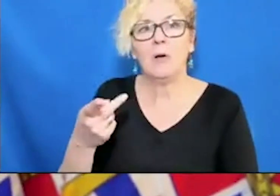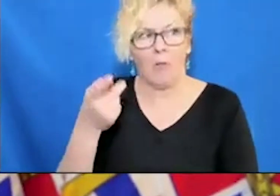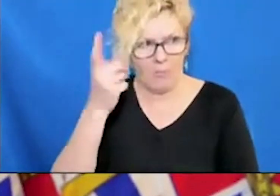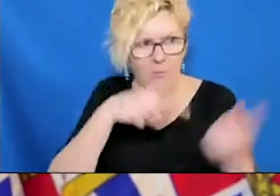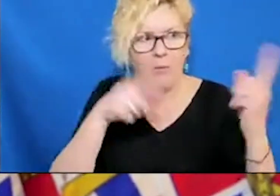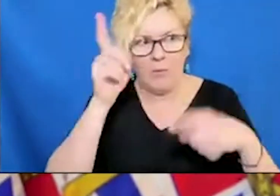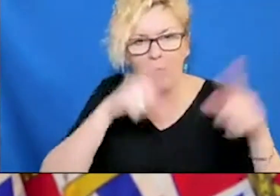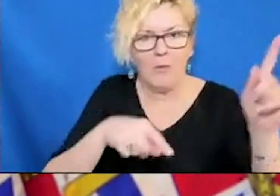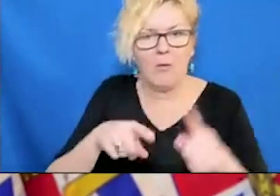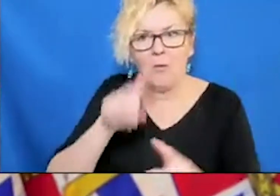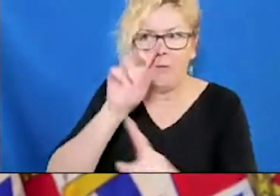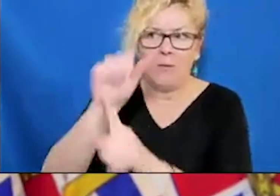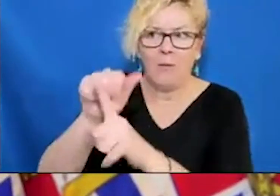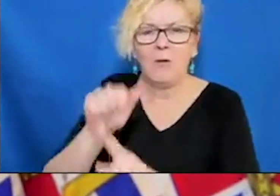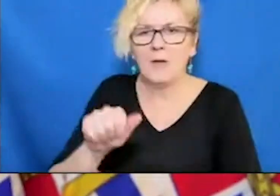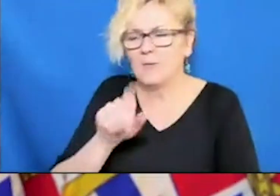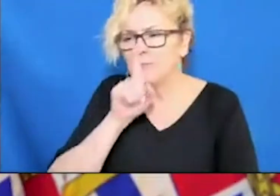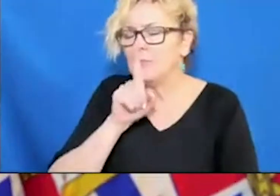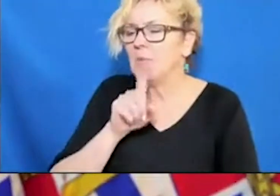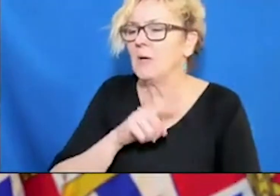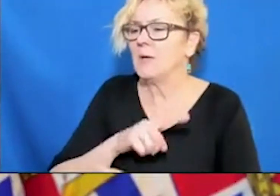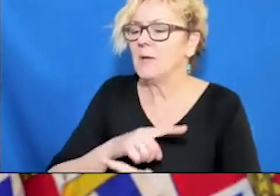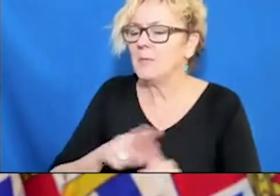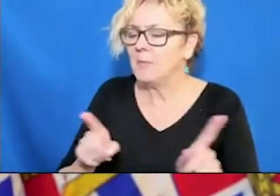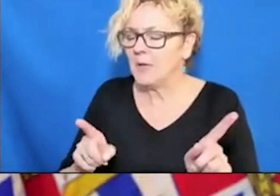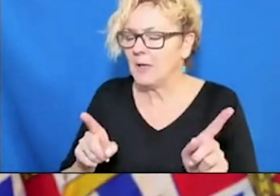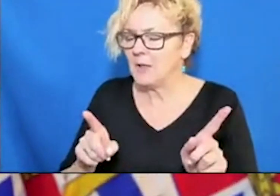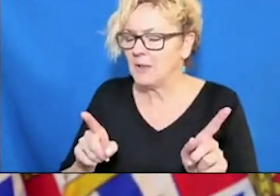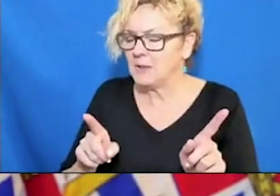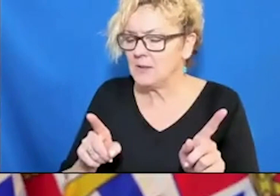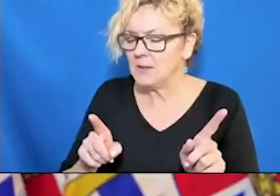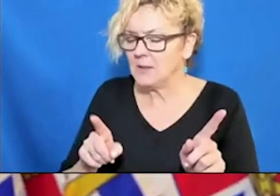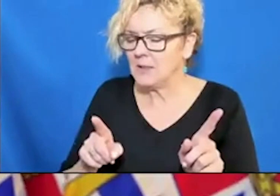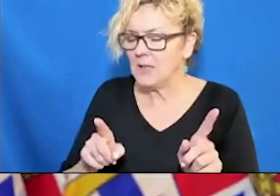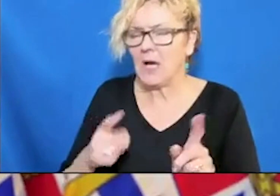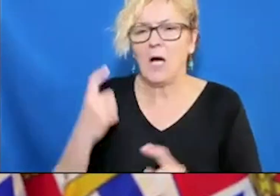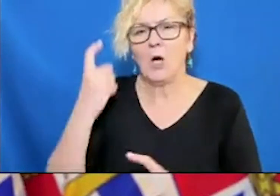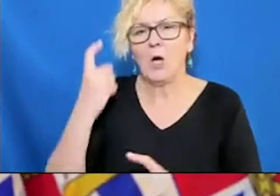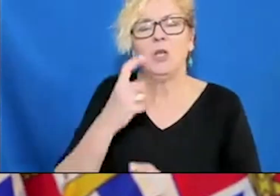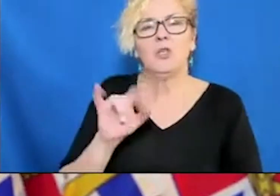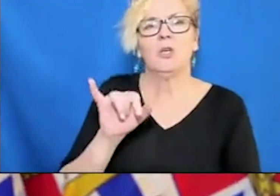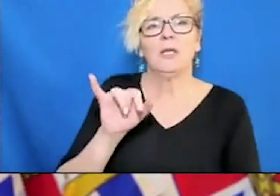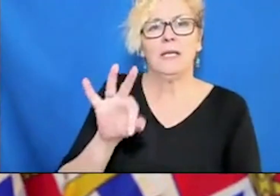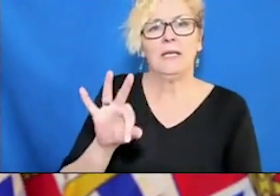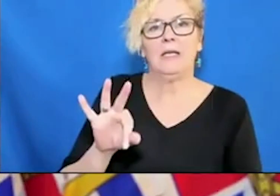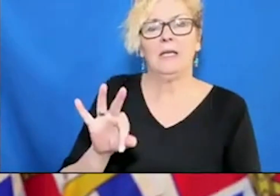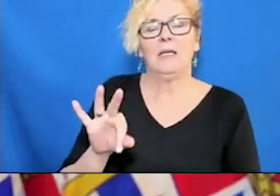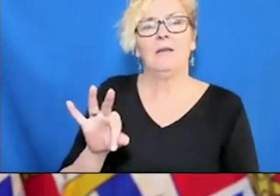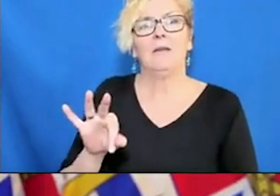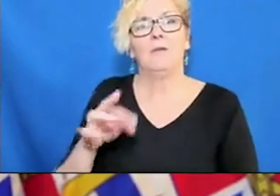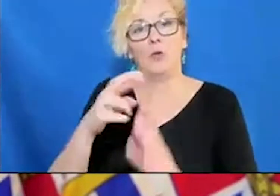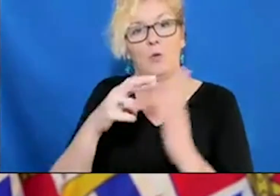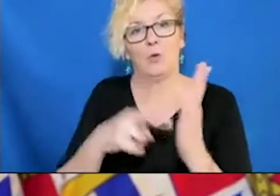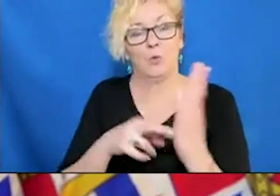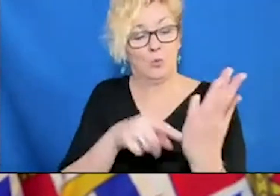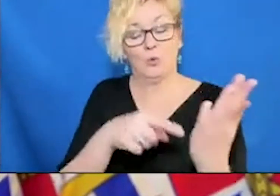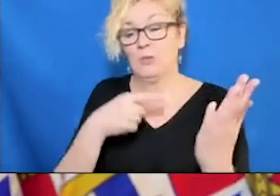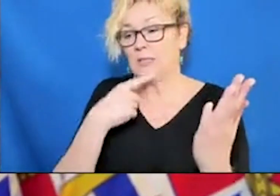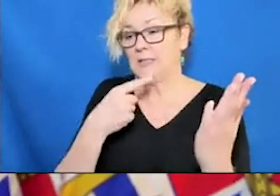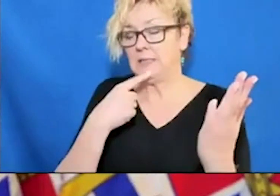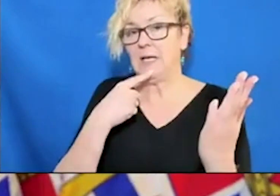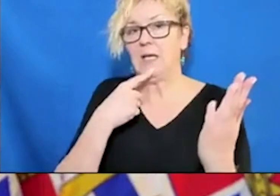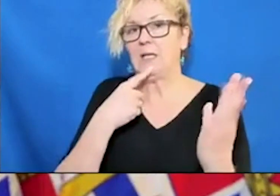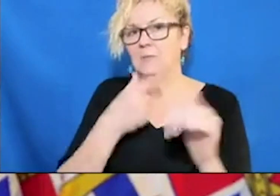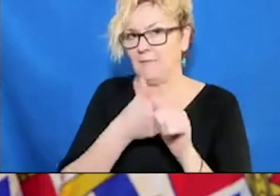in on your birth year? And if you don't call in your birth year, how is it possible that people get